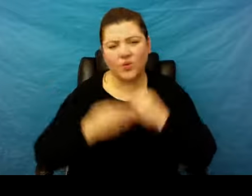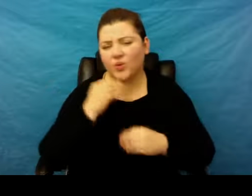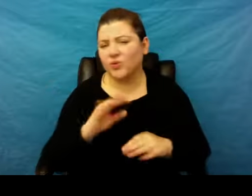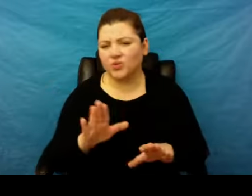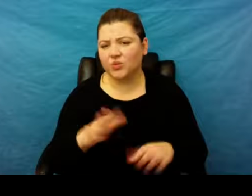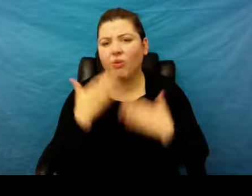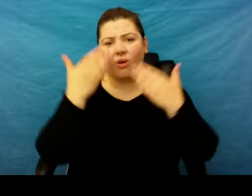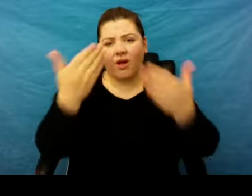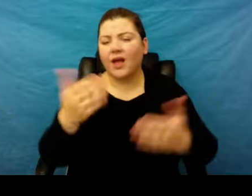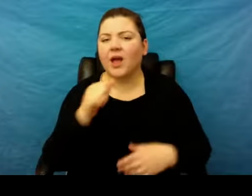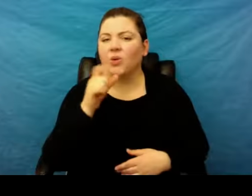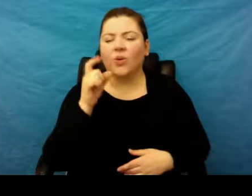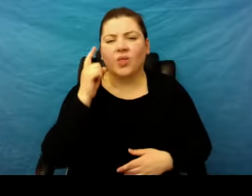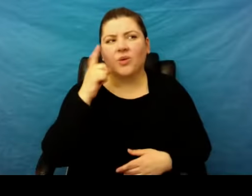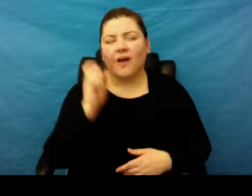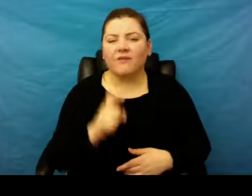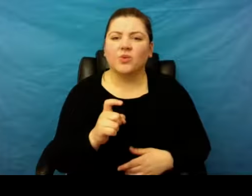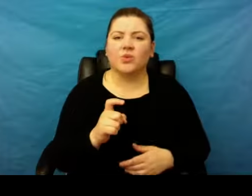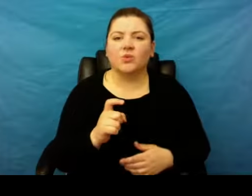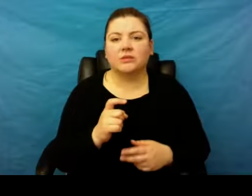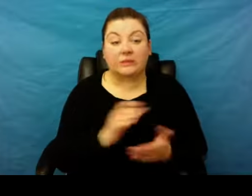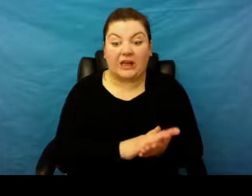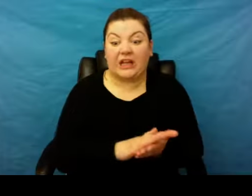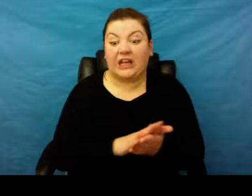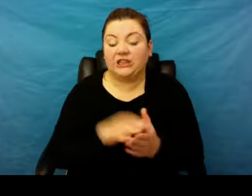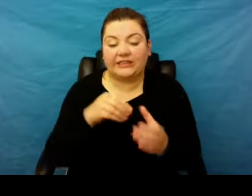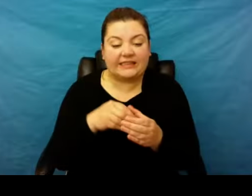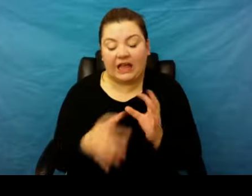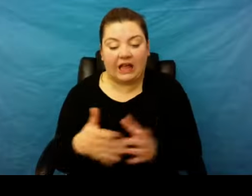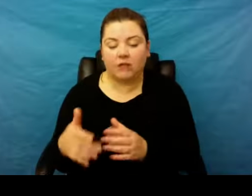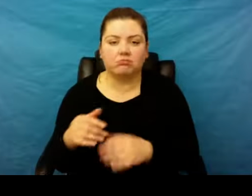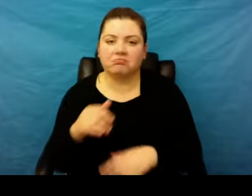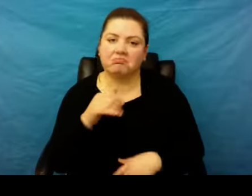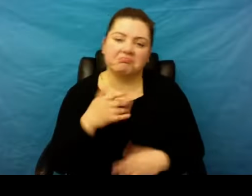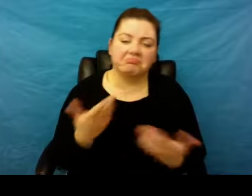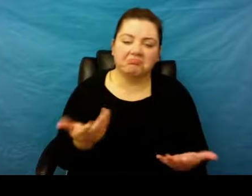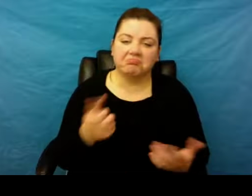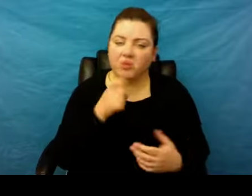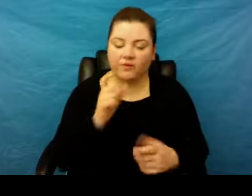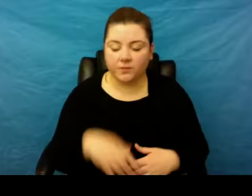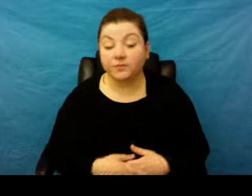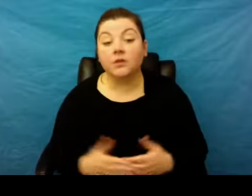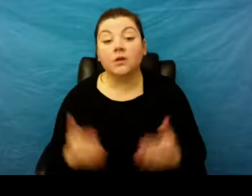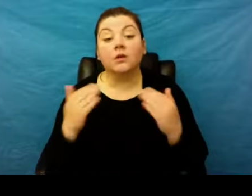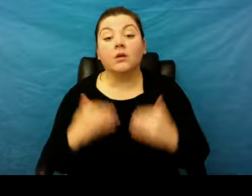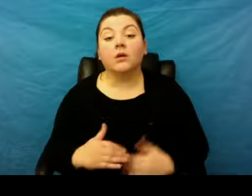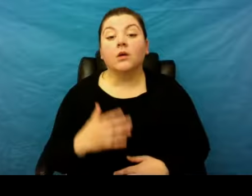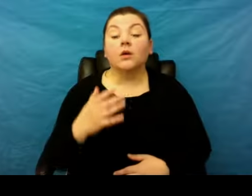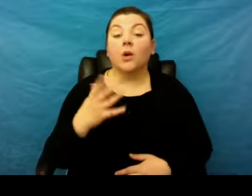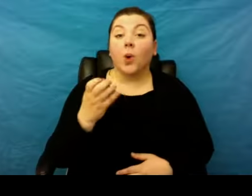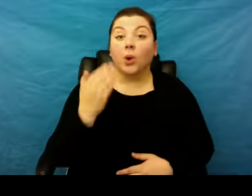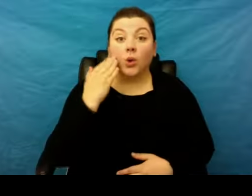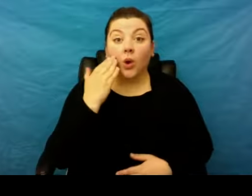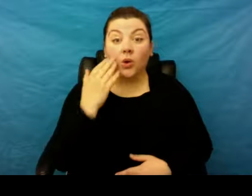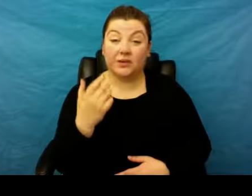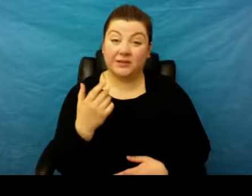have to have routine groceries wiped down. Christina, I would like to know if it is irresponsible to go to Starbucks drive-thru.